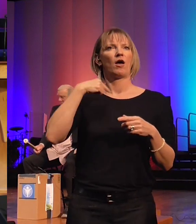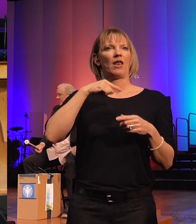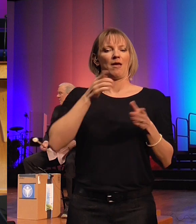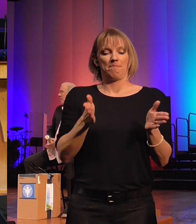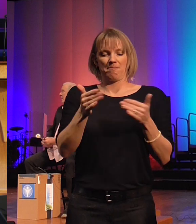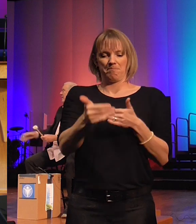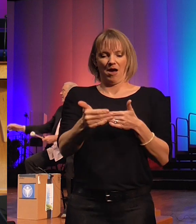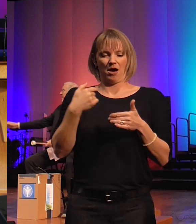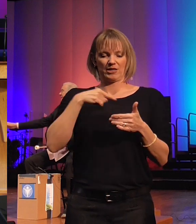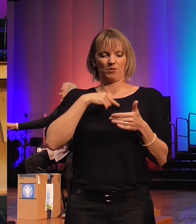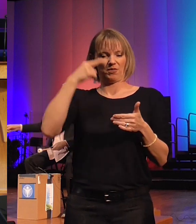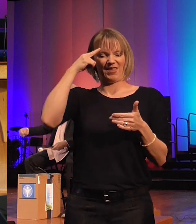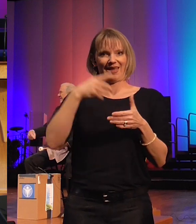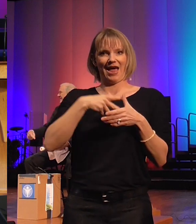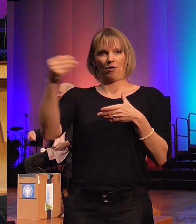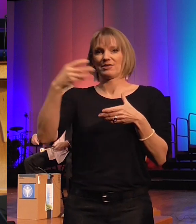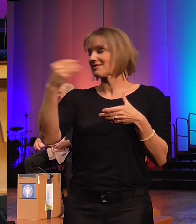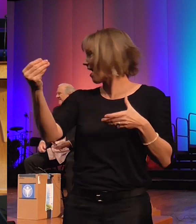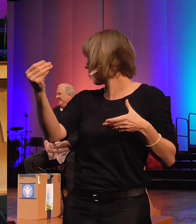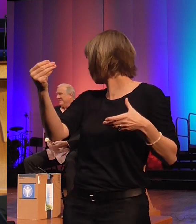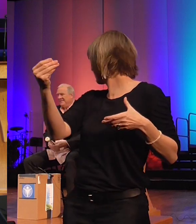on this one.